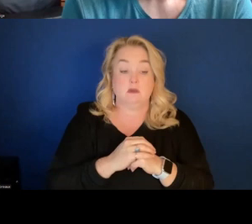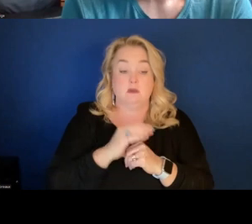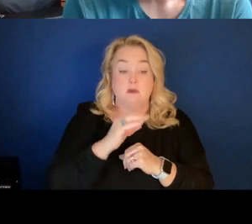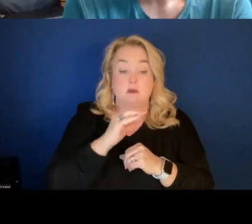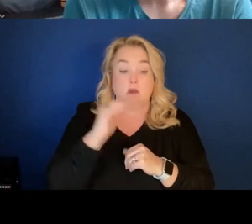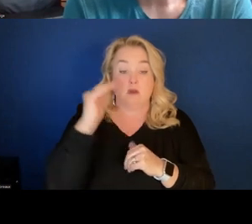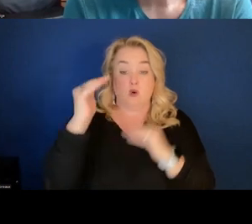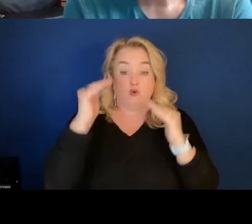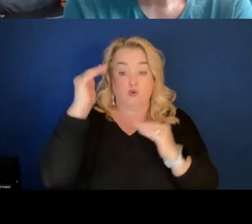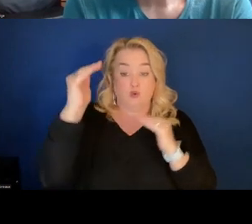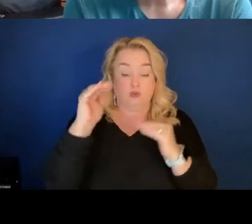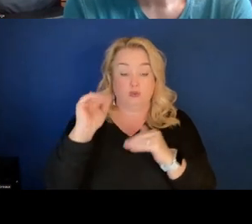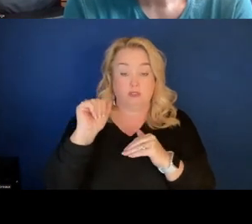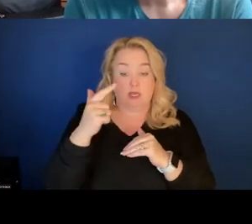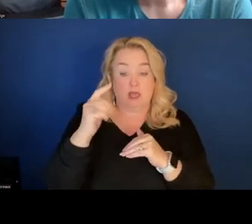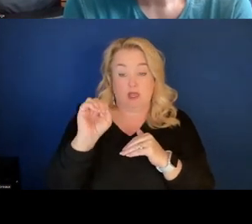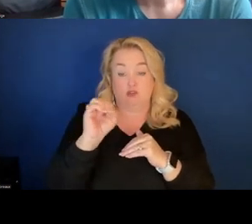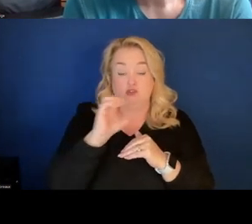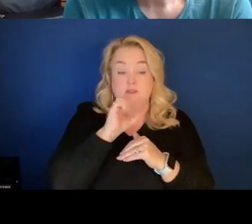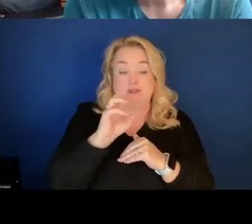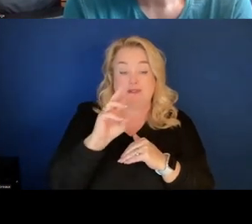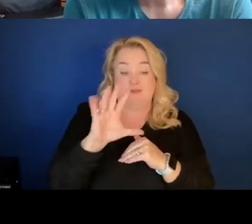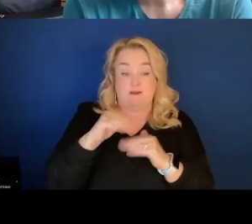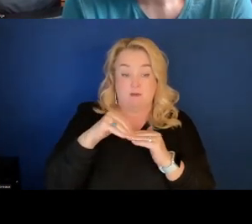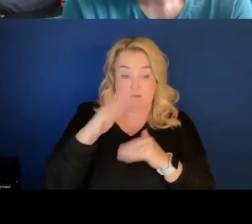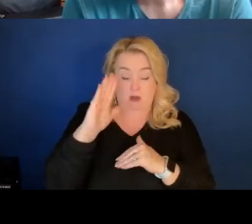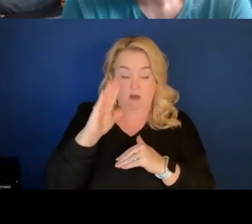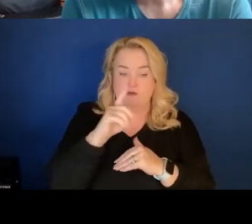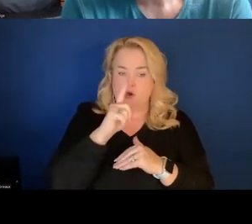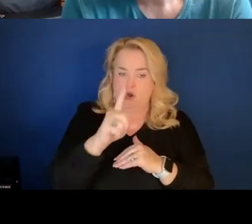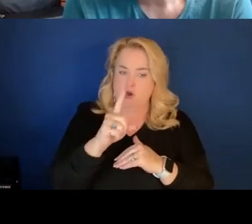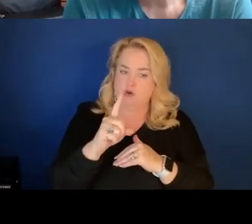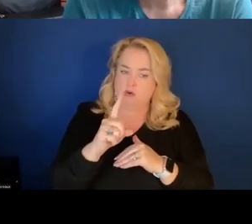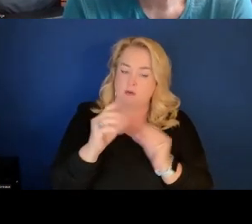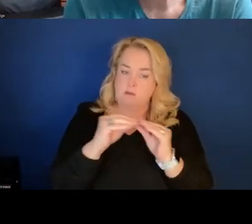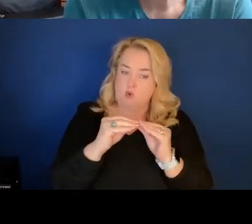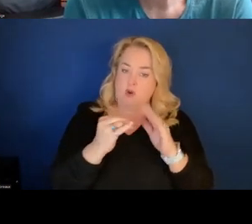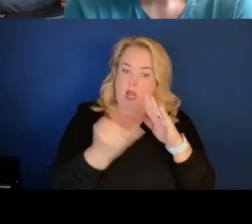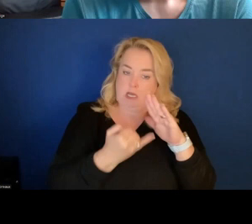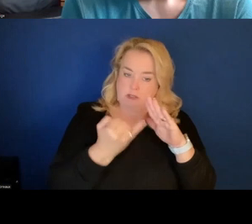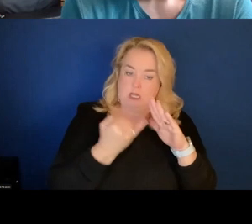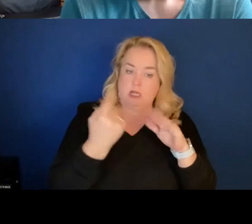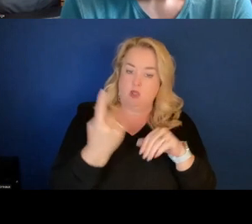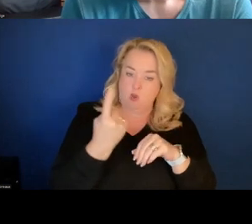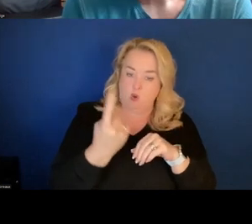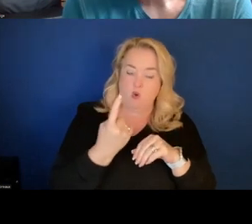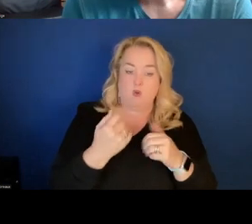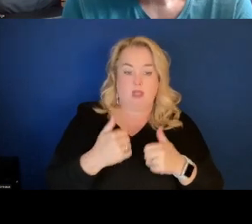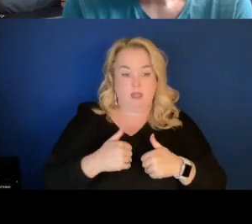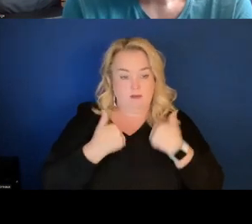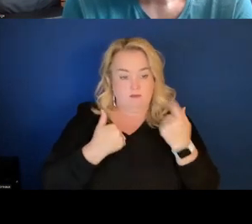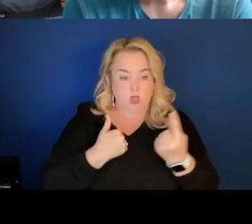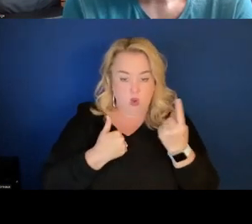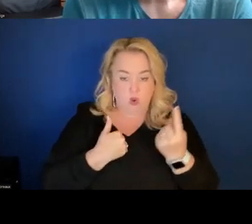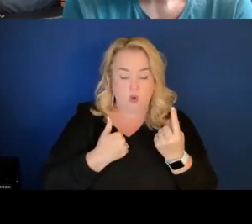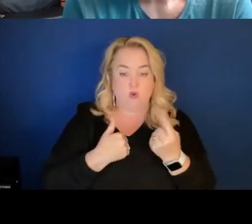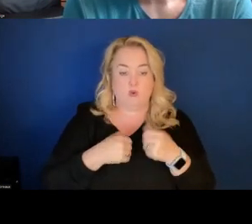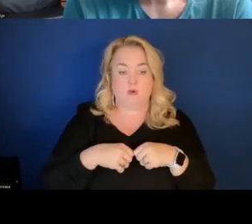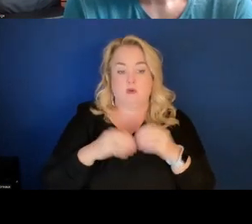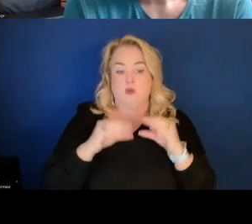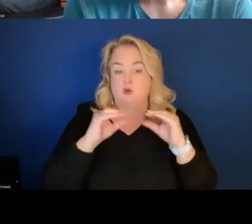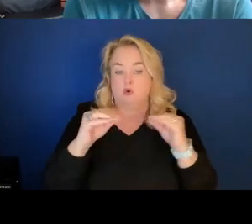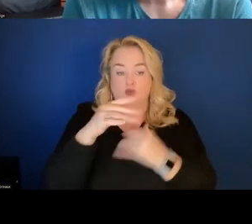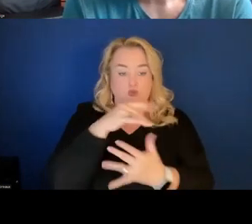65 and older are at risk for loneliness and social isolation due to the increased likelihood of living alone, loss of their social